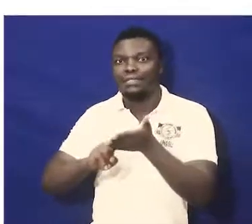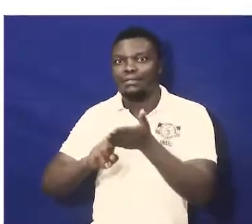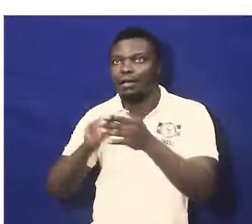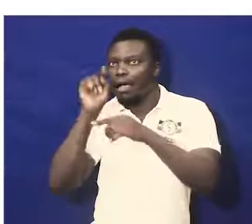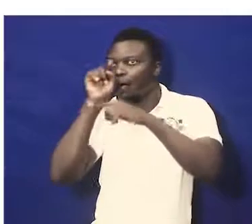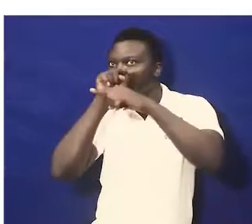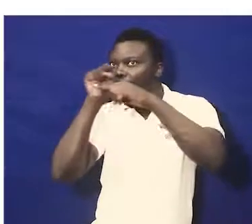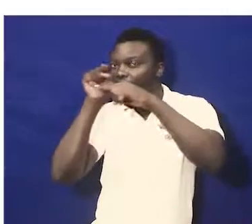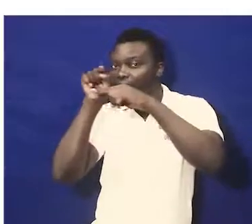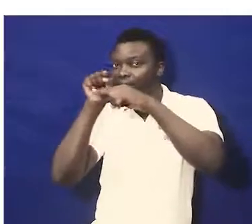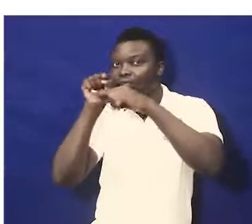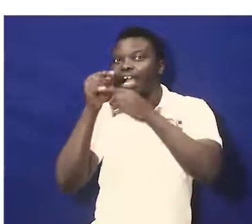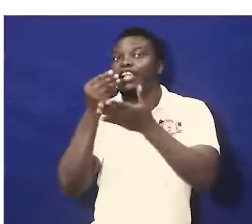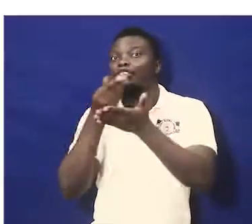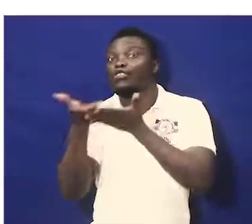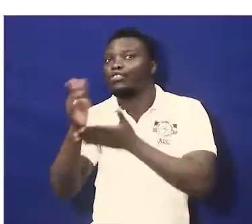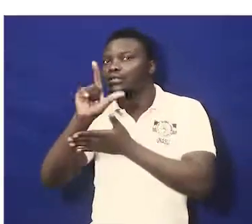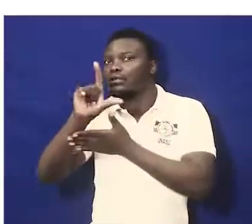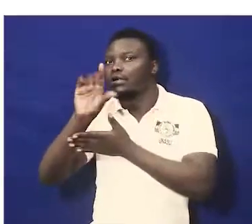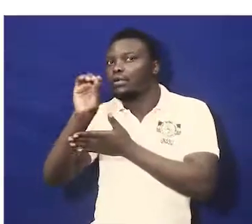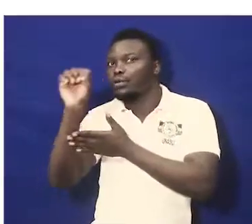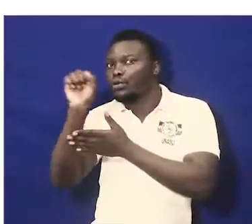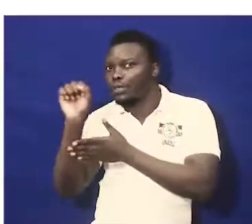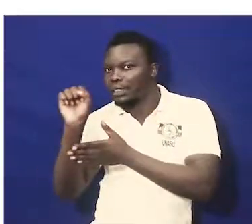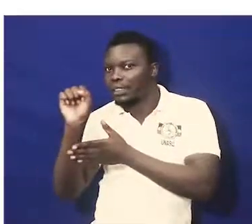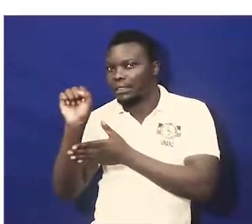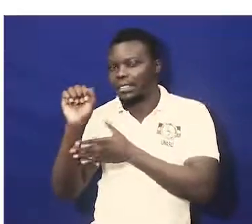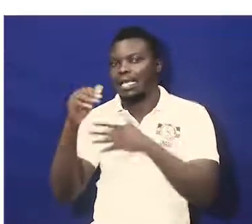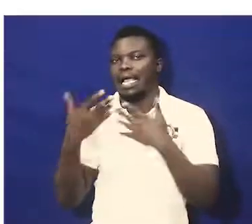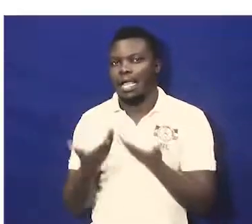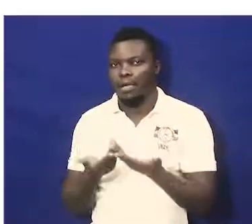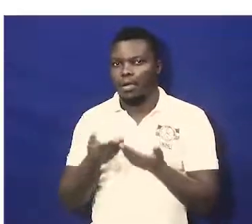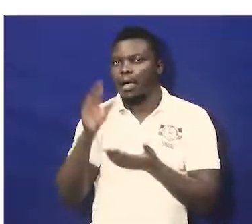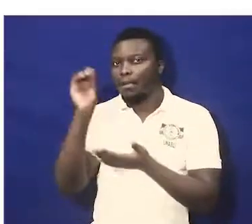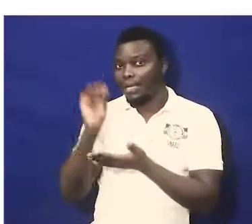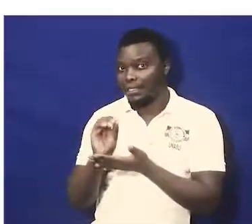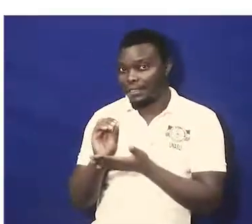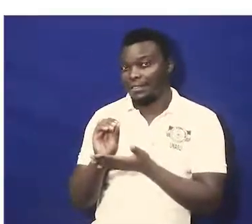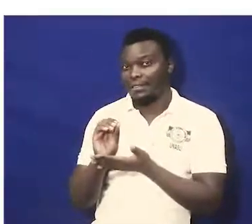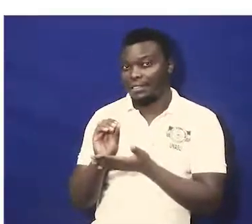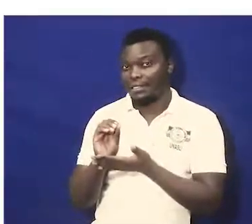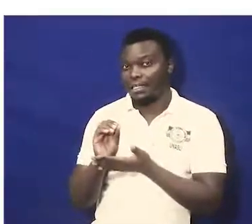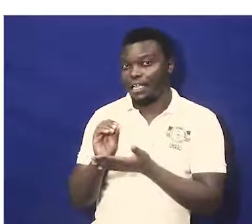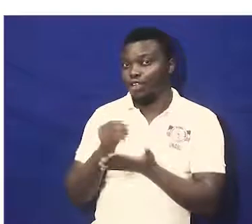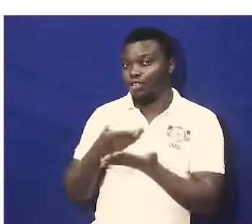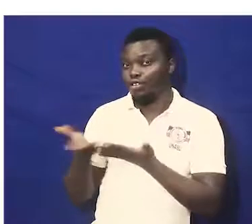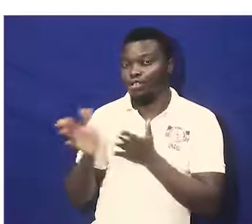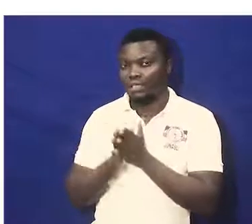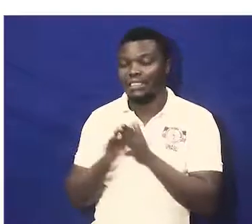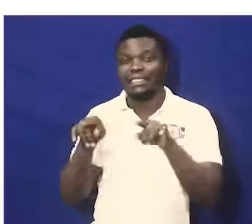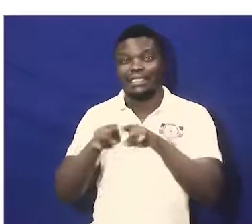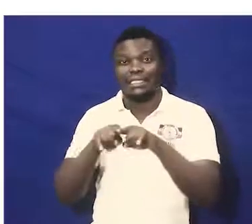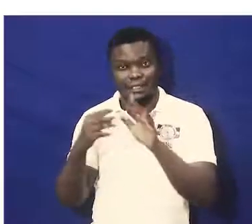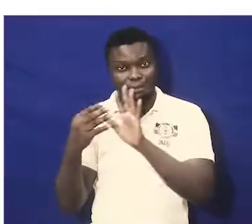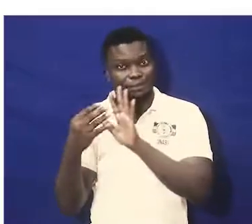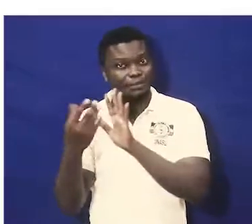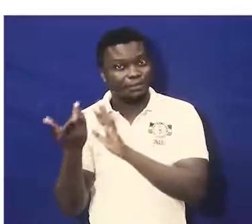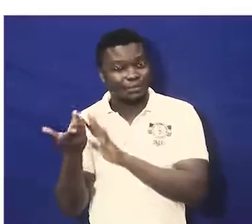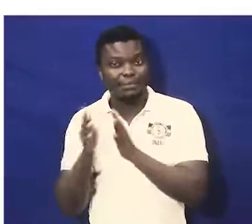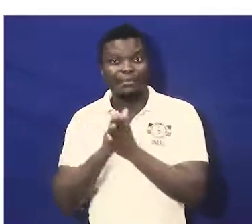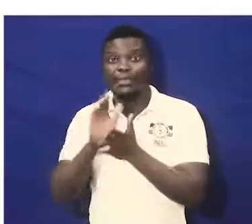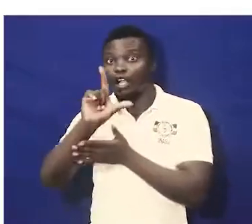loss. Therefore, percentage loss is equal to loss divided by the